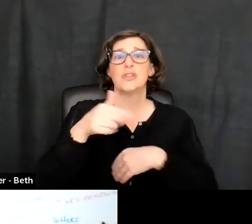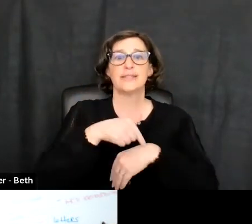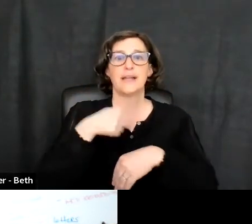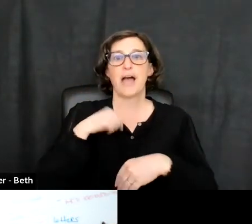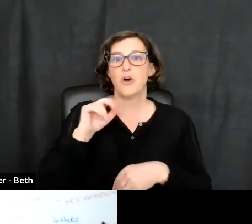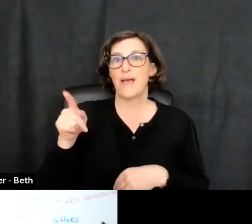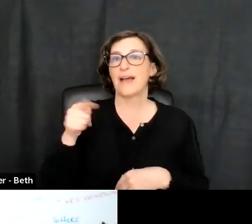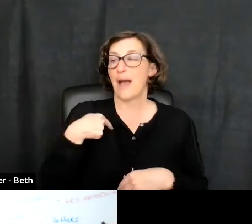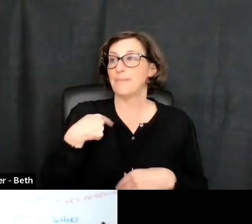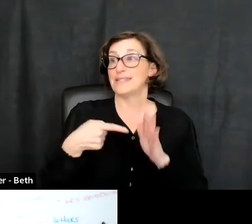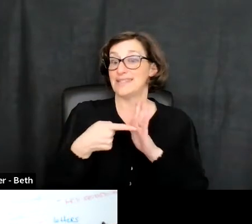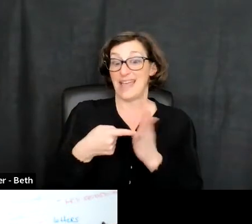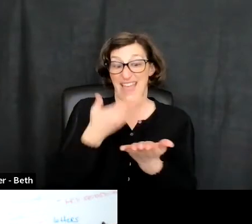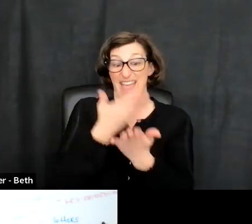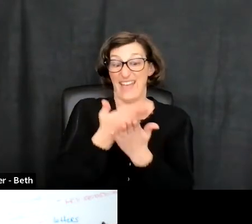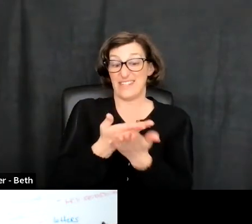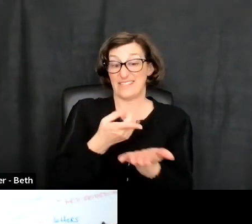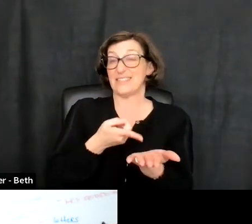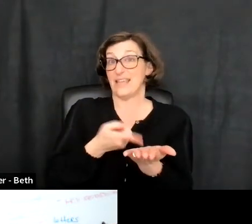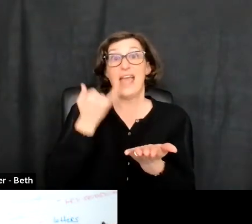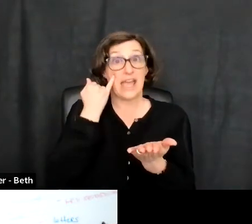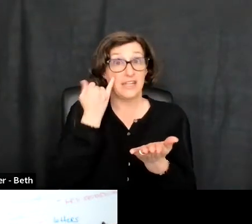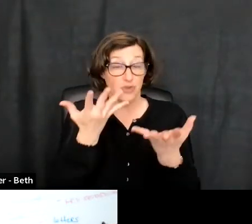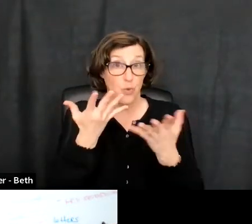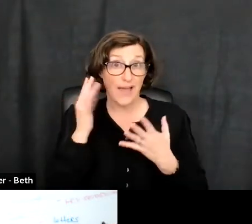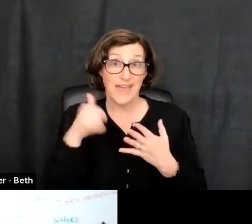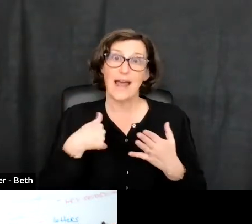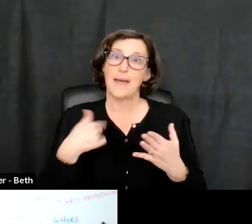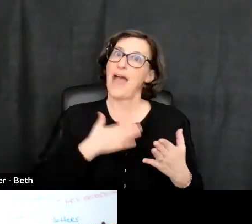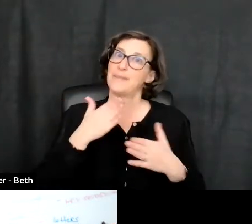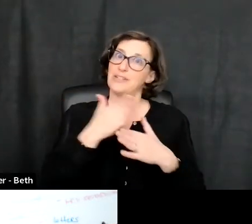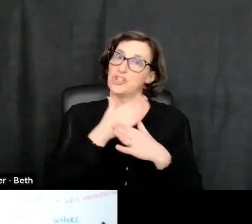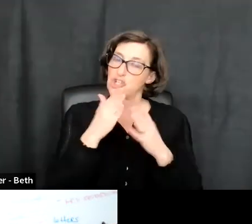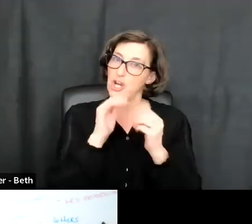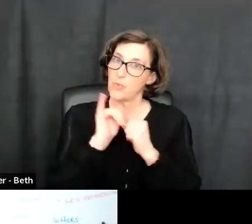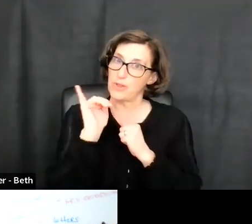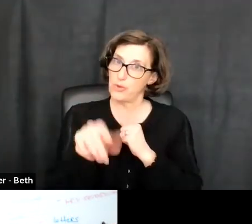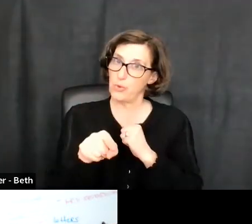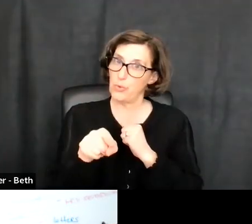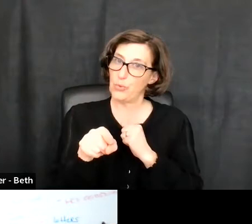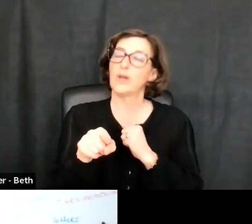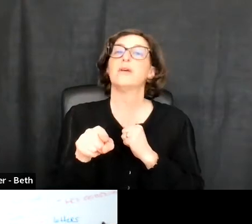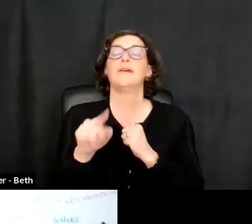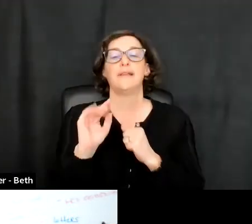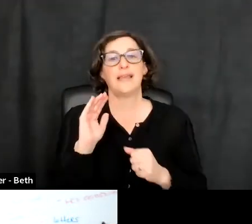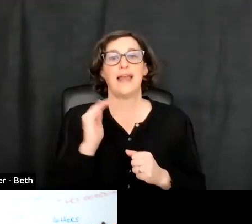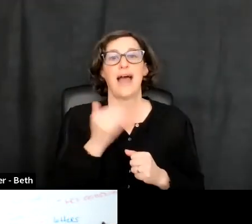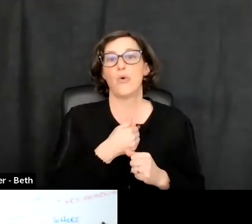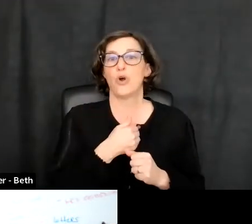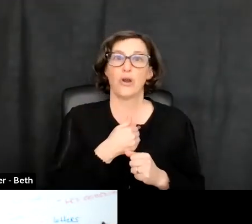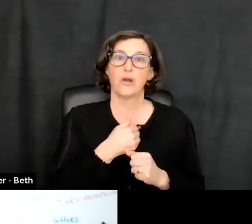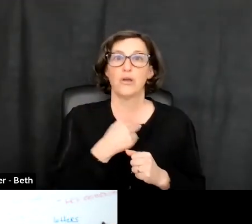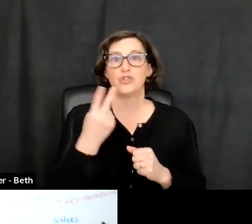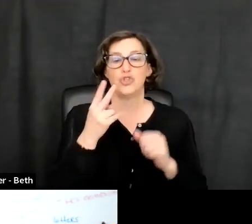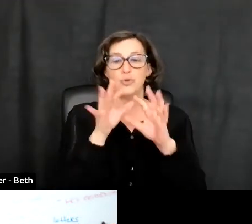here's the evidence. And by the way, if anybody wants it, I'm happy to share with you that, you know, our little two sentence thing